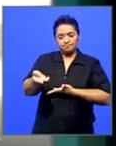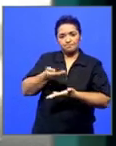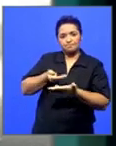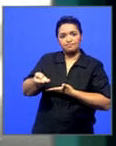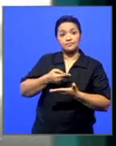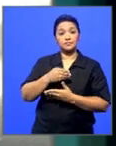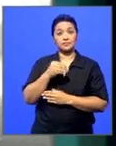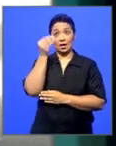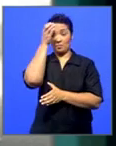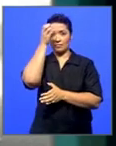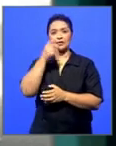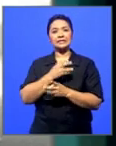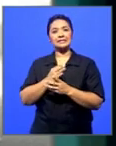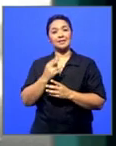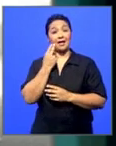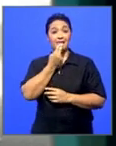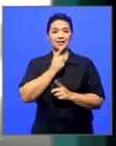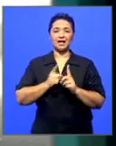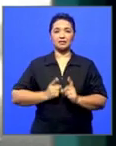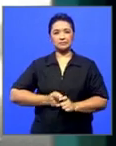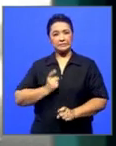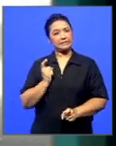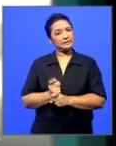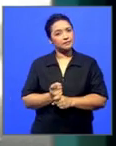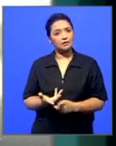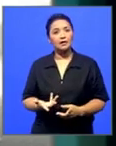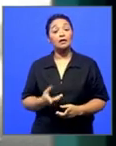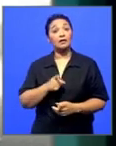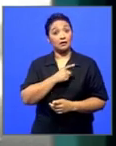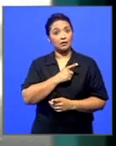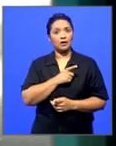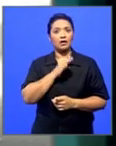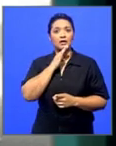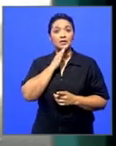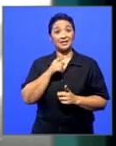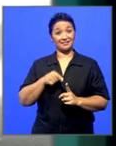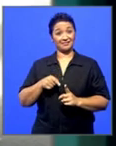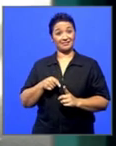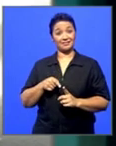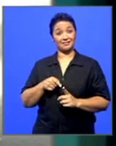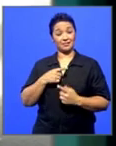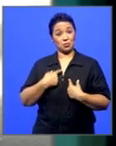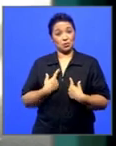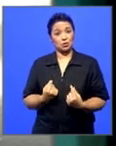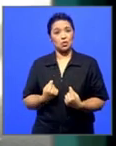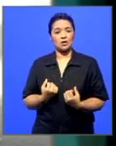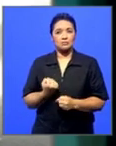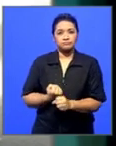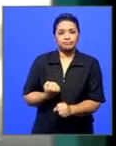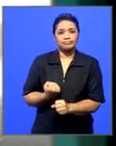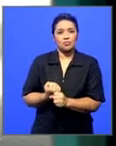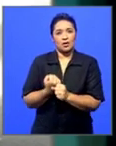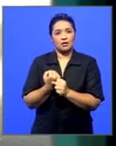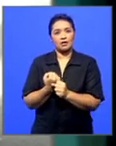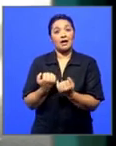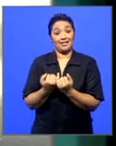Some were very nice, but some were very tough, because this was, the crucible of making this